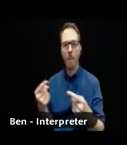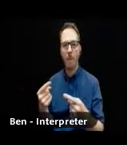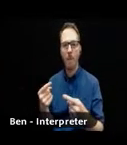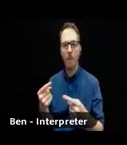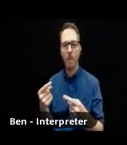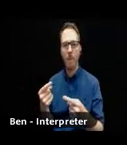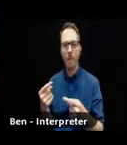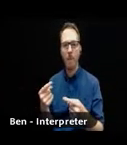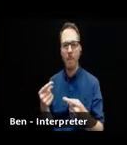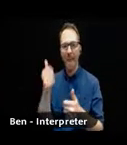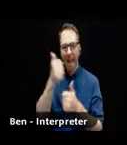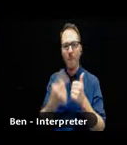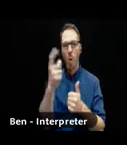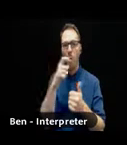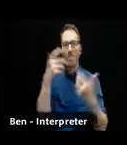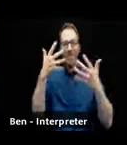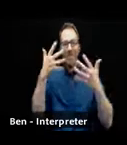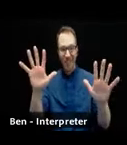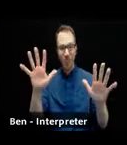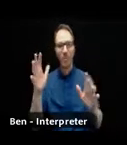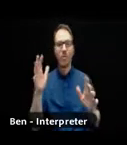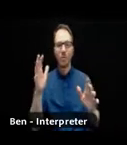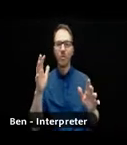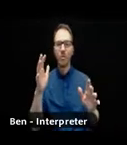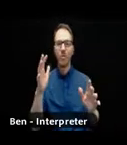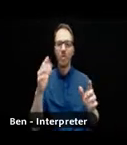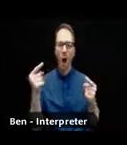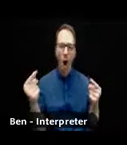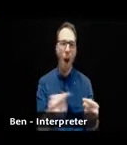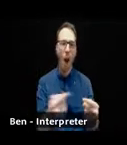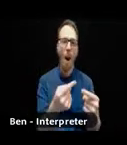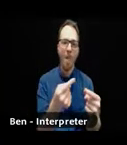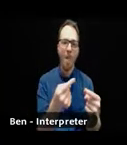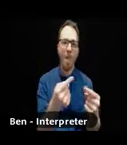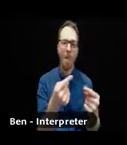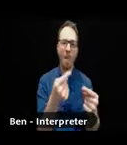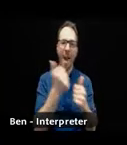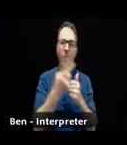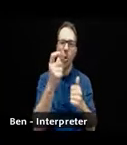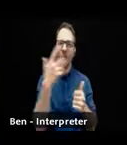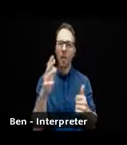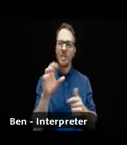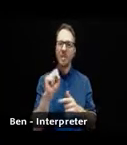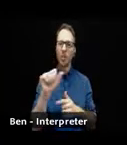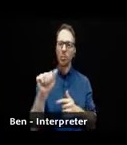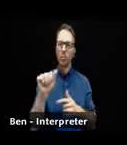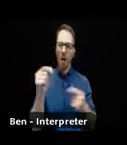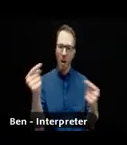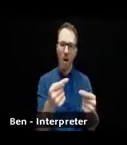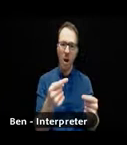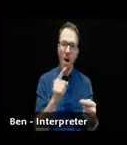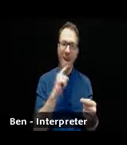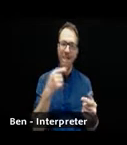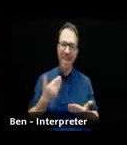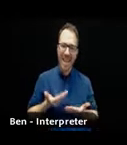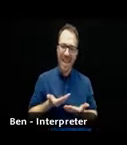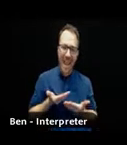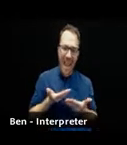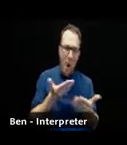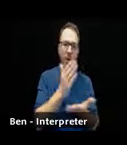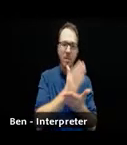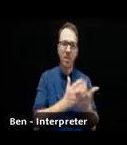has abused people that are beloved to them, right? And everyone who has sexually assaulted someone has carried some